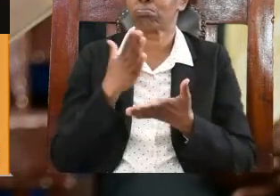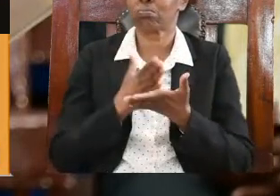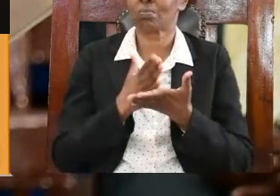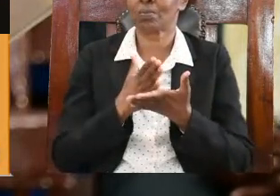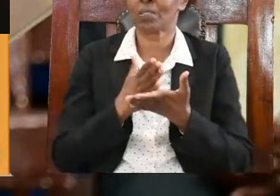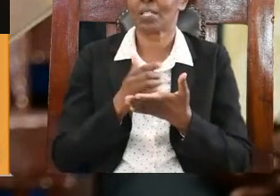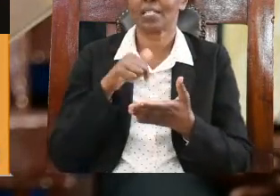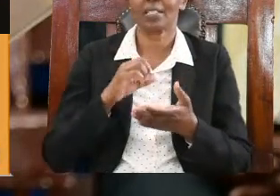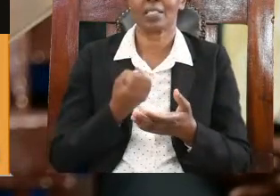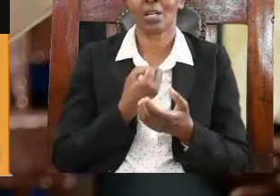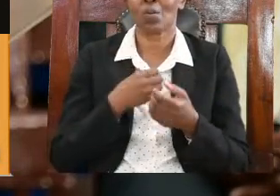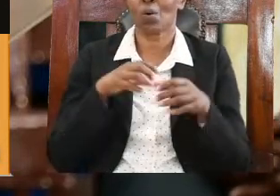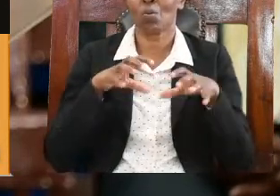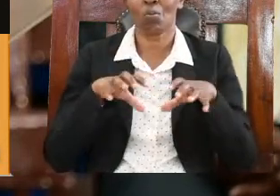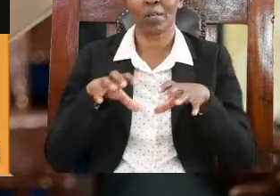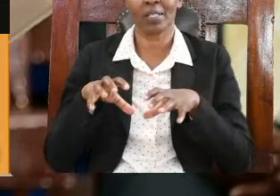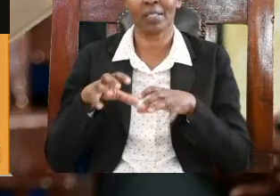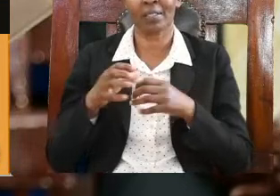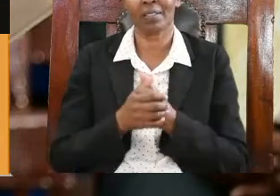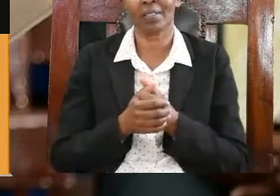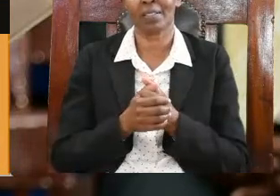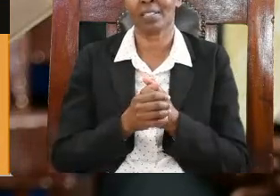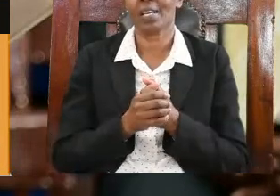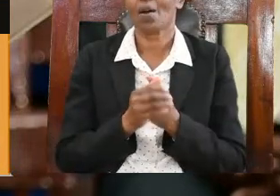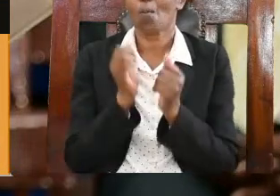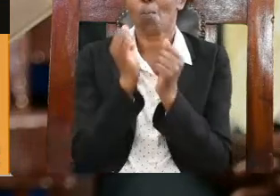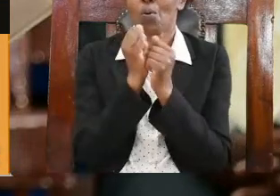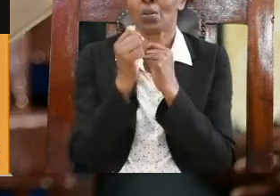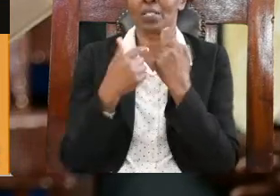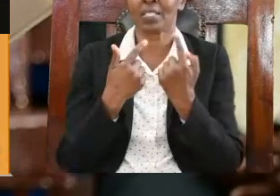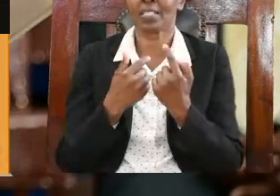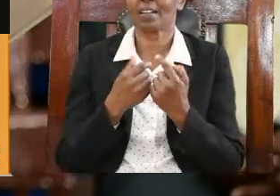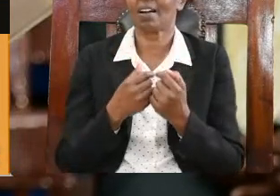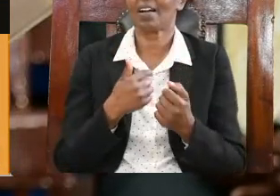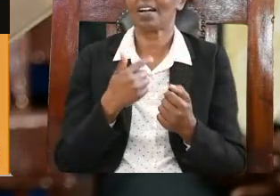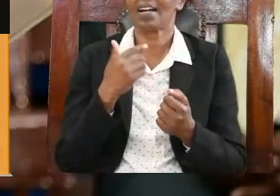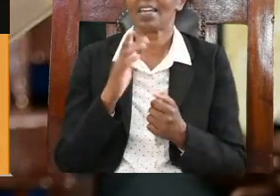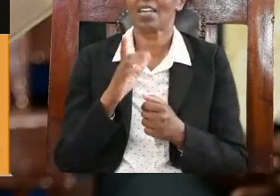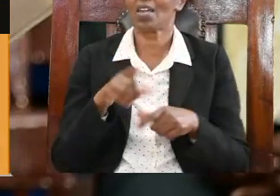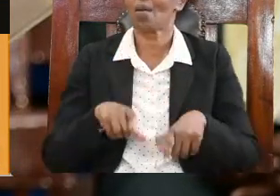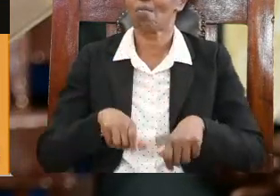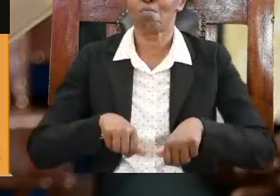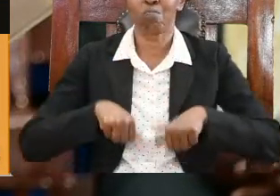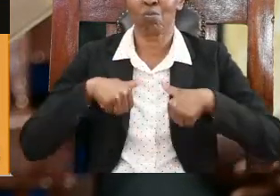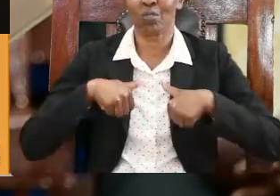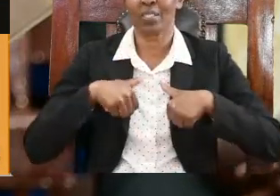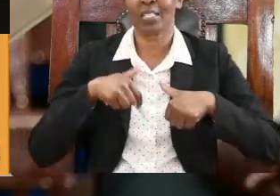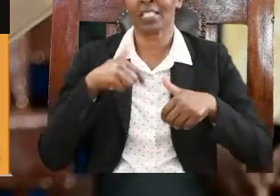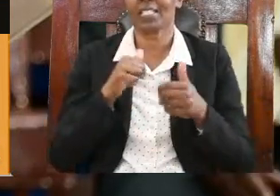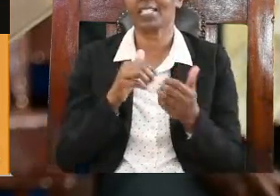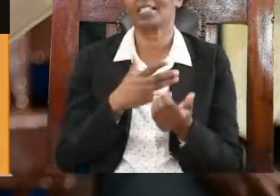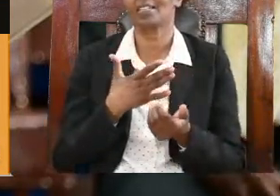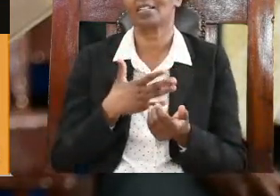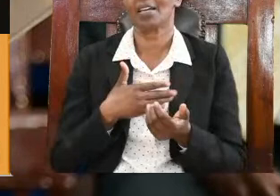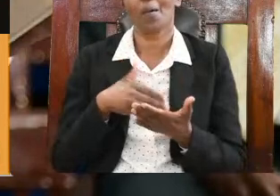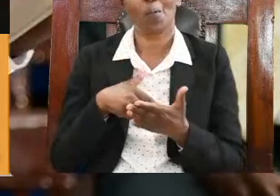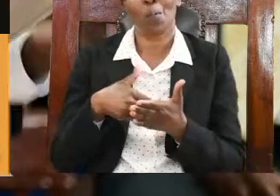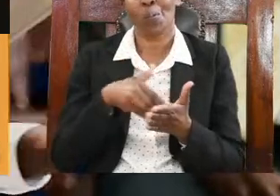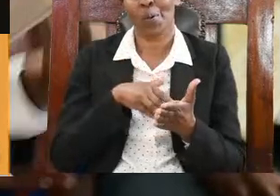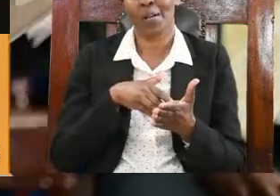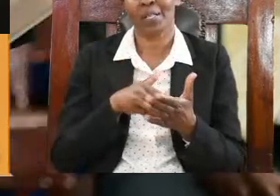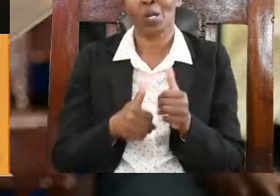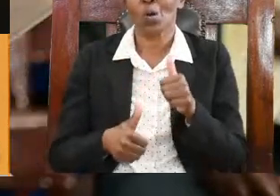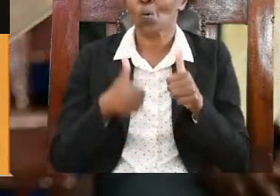Paul says, I will all the more gladly boast in my weaknesses. What are these weaknesses